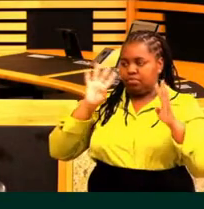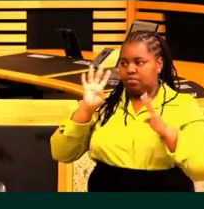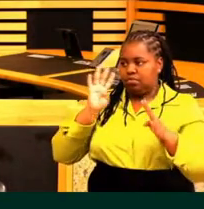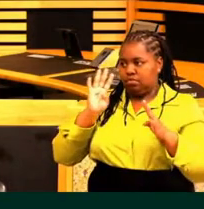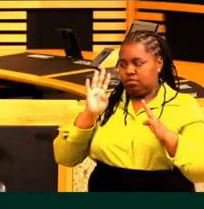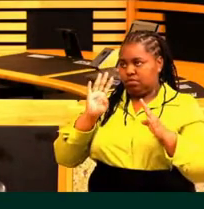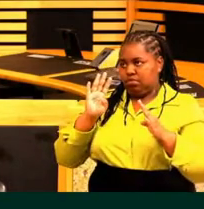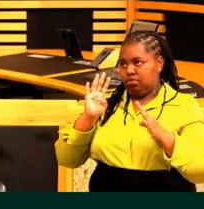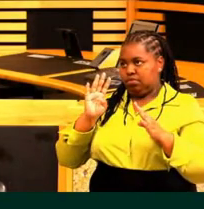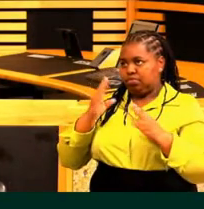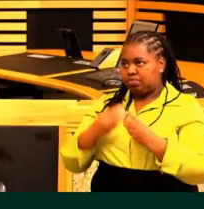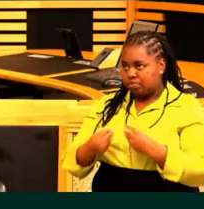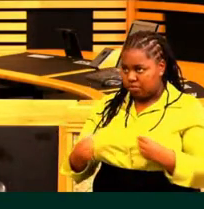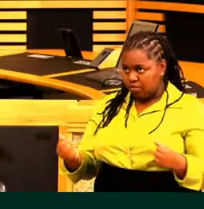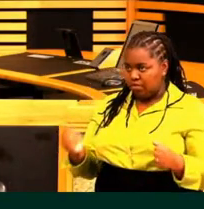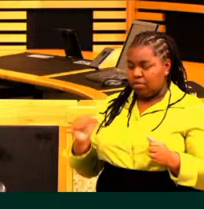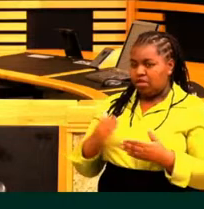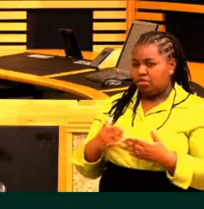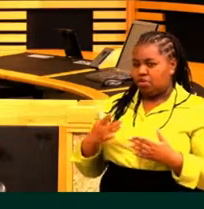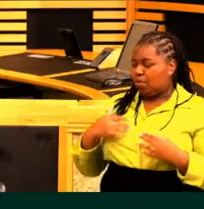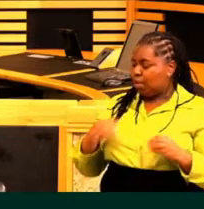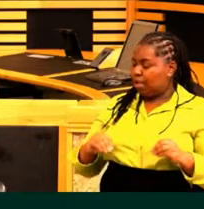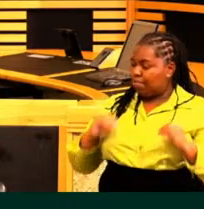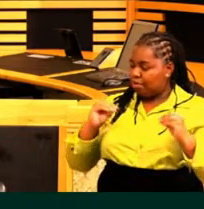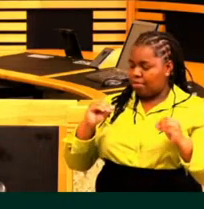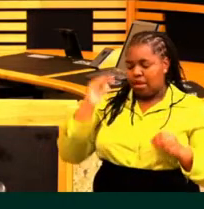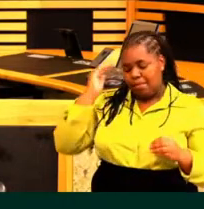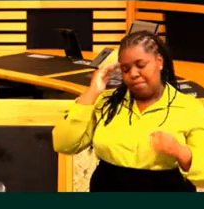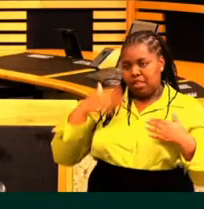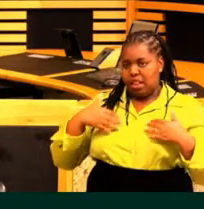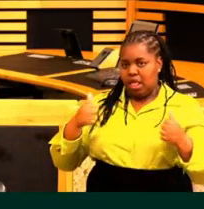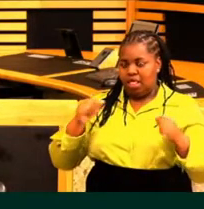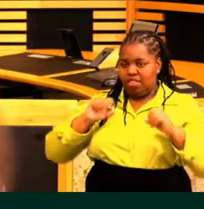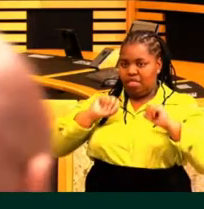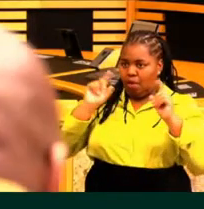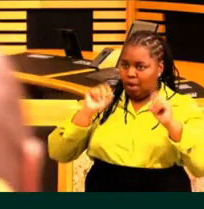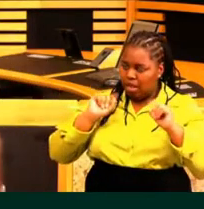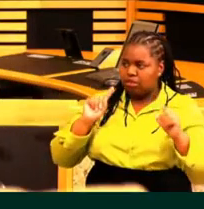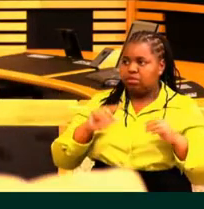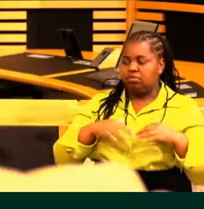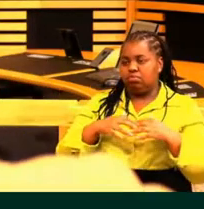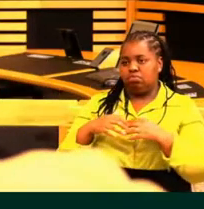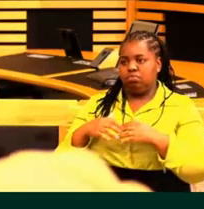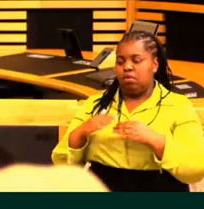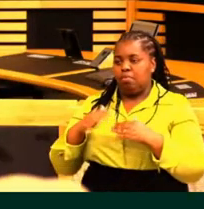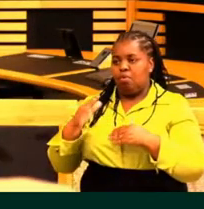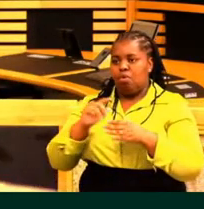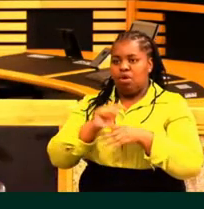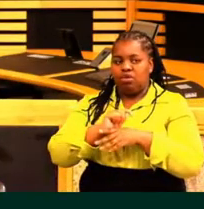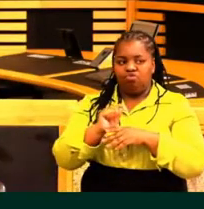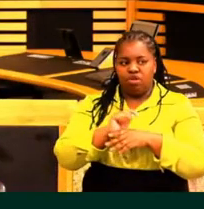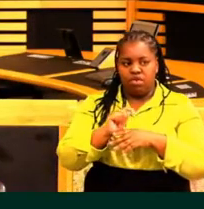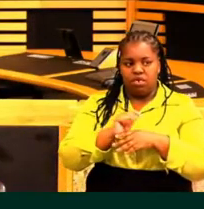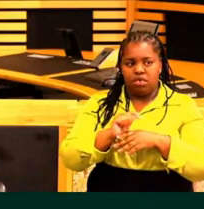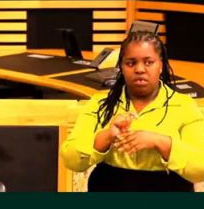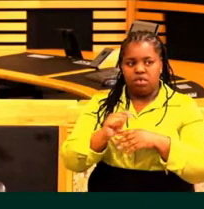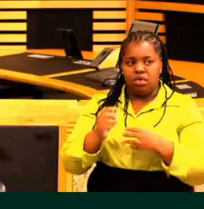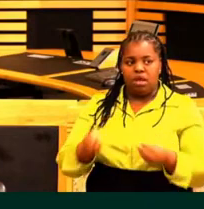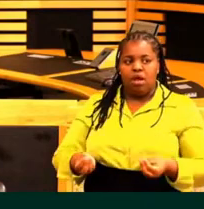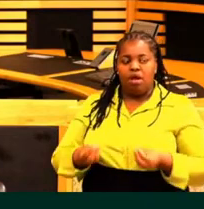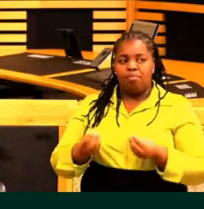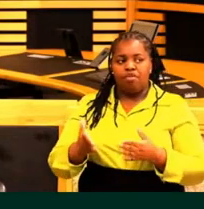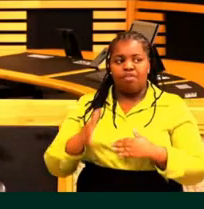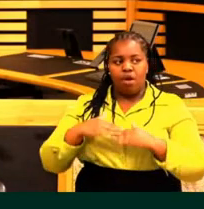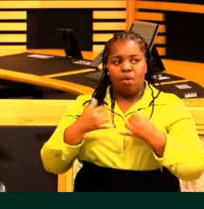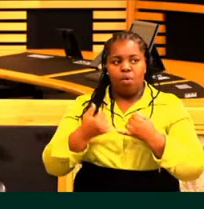that involve promoting promoting mental health illness creating vocational training programs providing